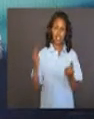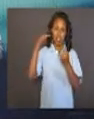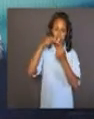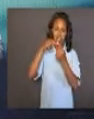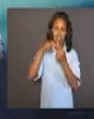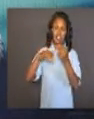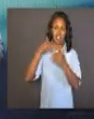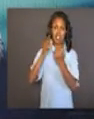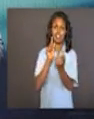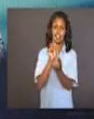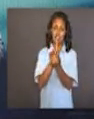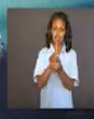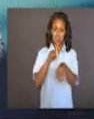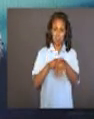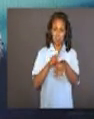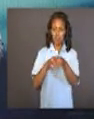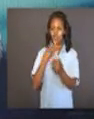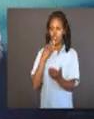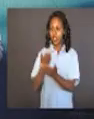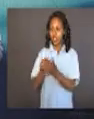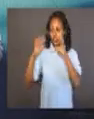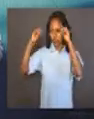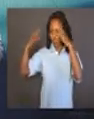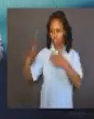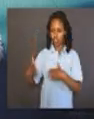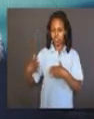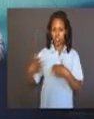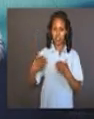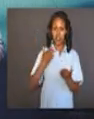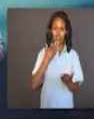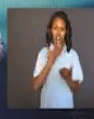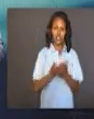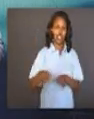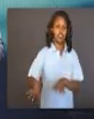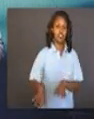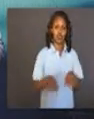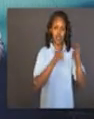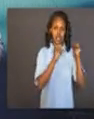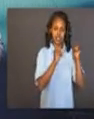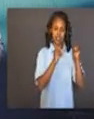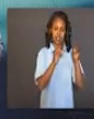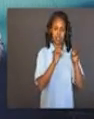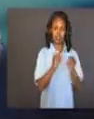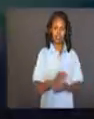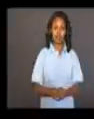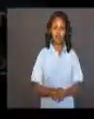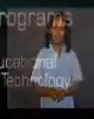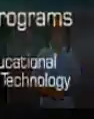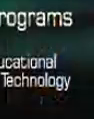Until next time, thank you, teacher. Thank you, students.